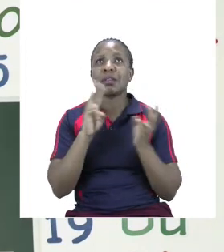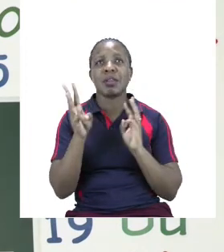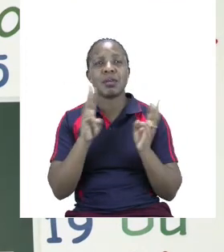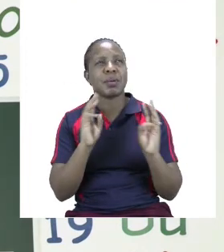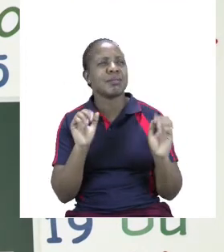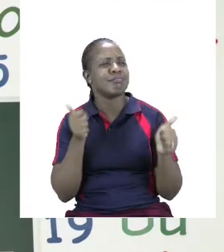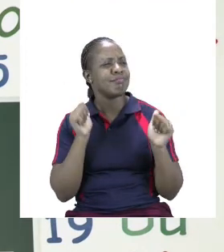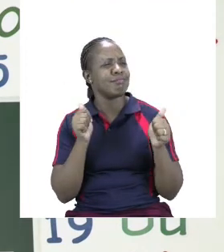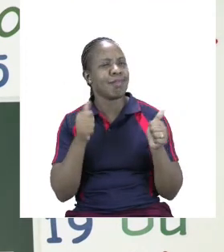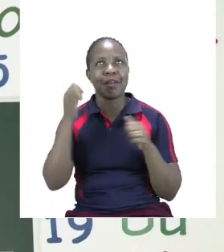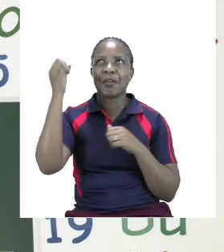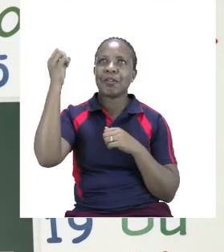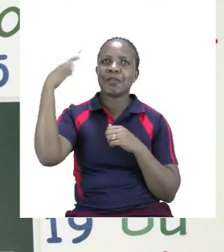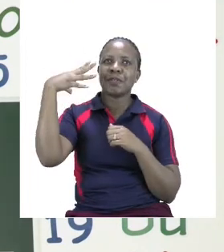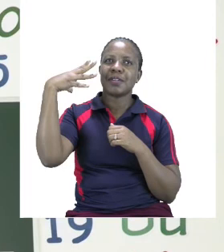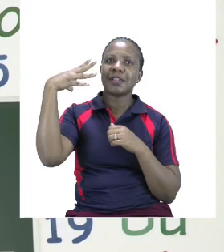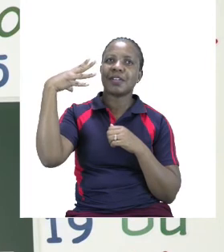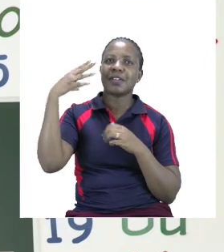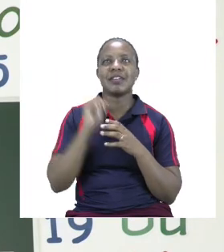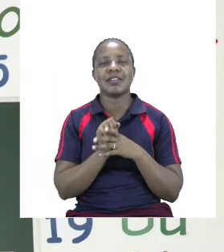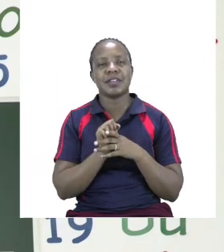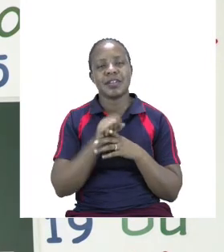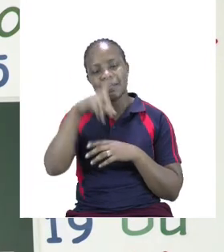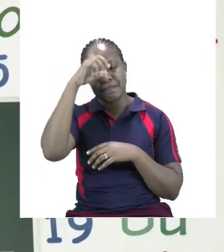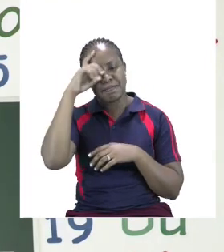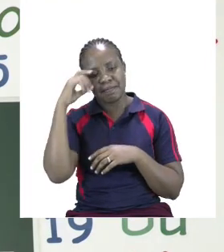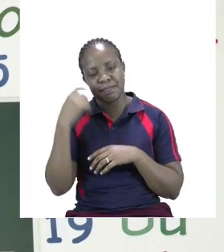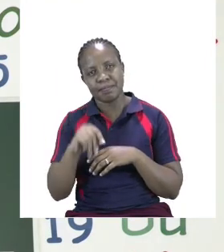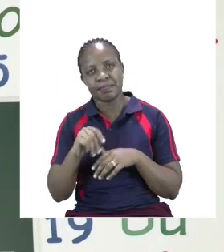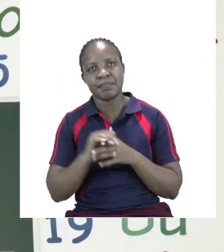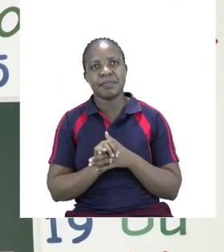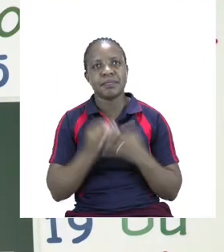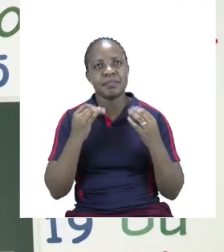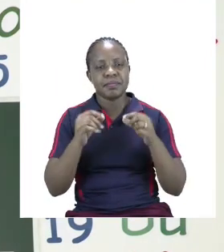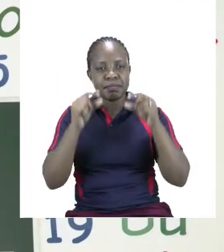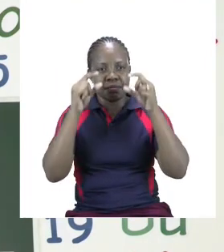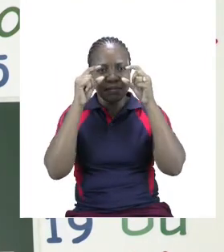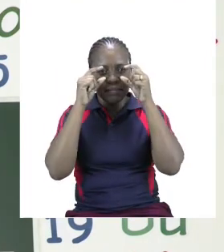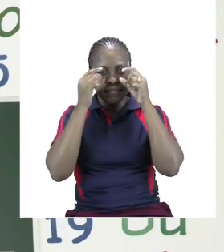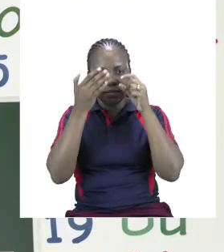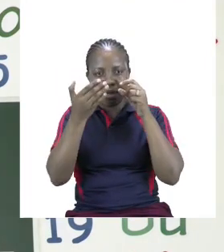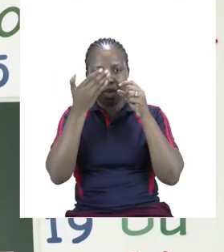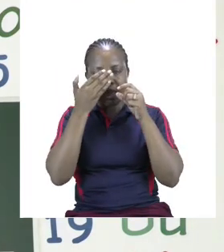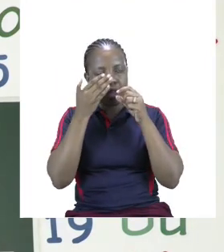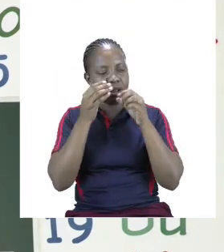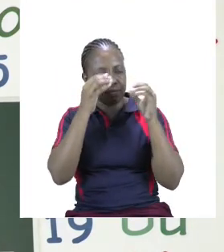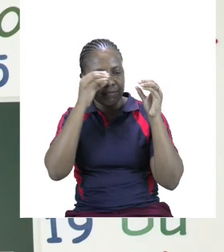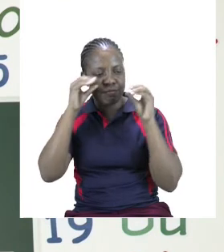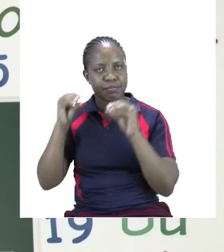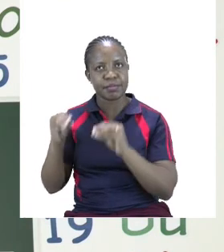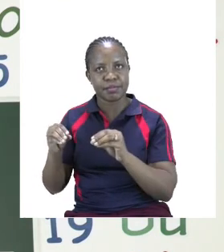So I'm going to take off my glasses and put on my shades. Yes.